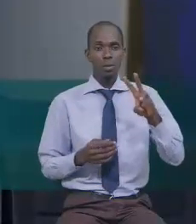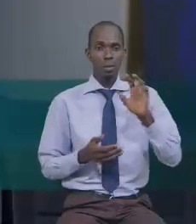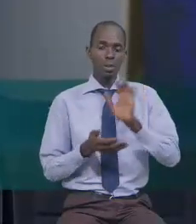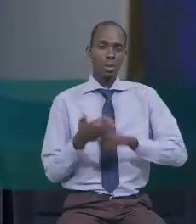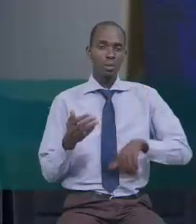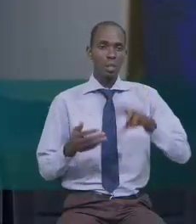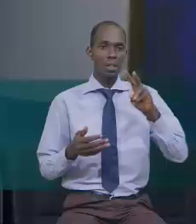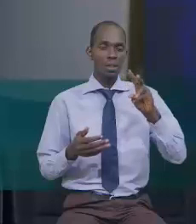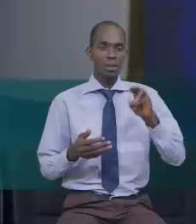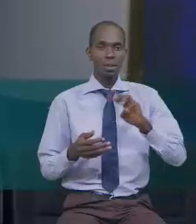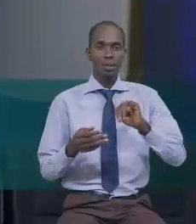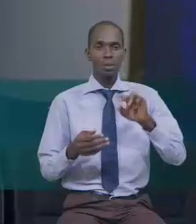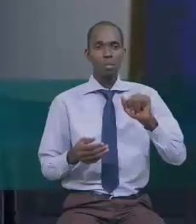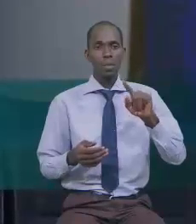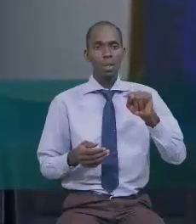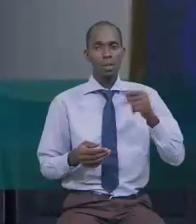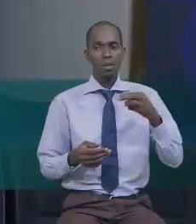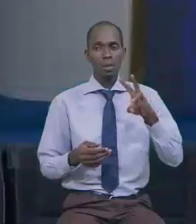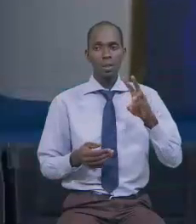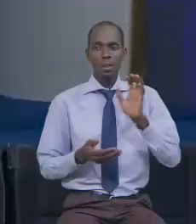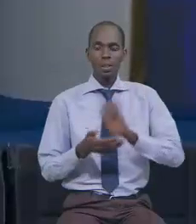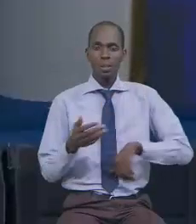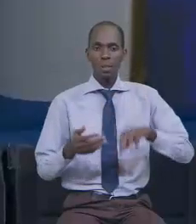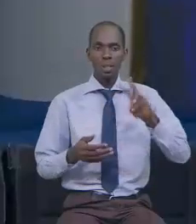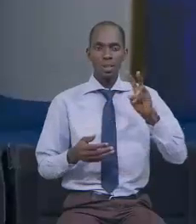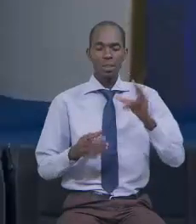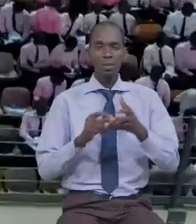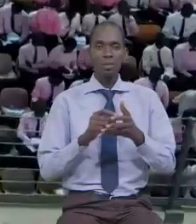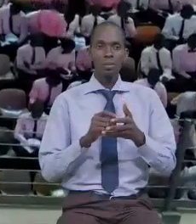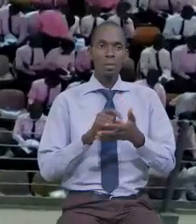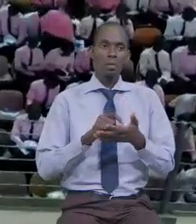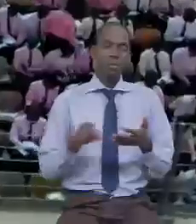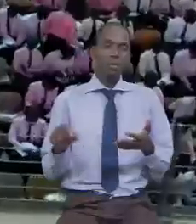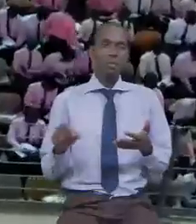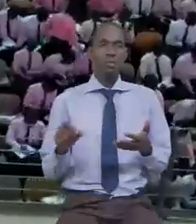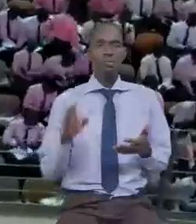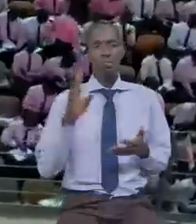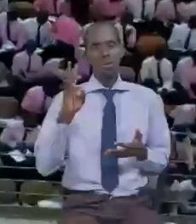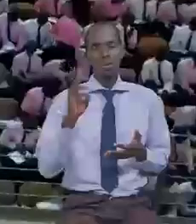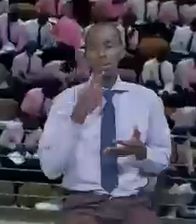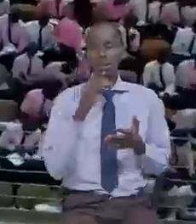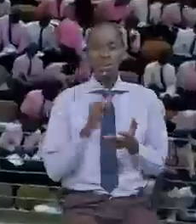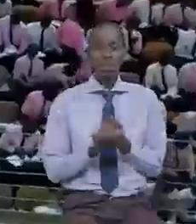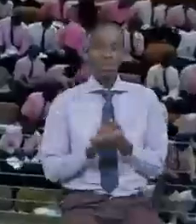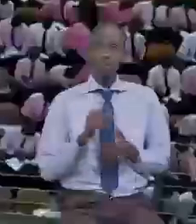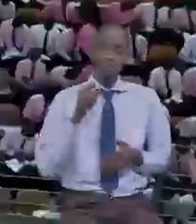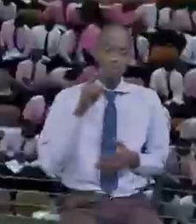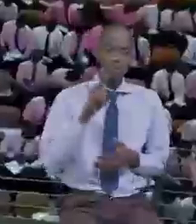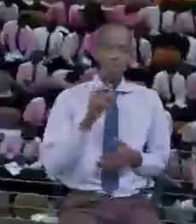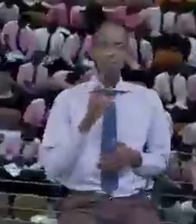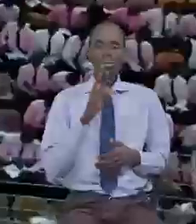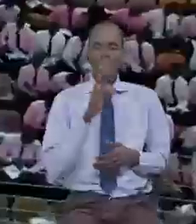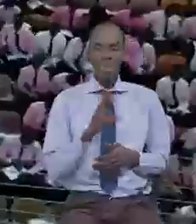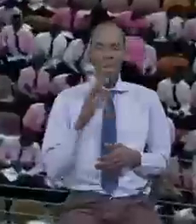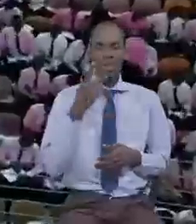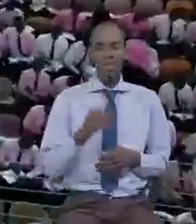Matthew chapter 6, verse 16, it says, thou art the Son